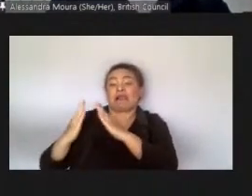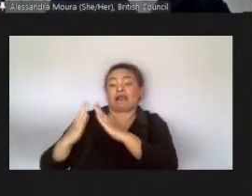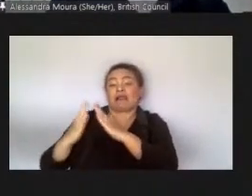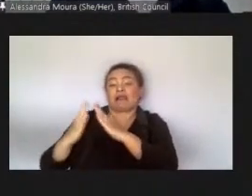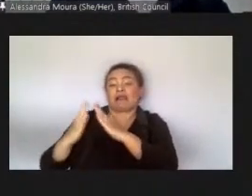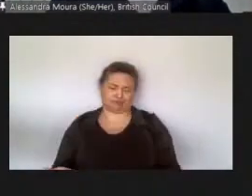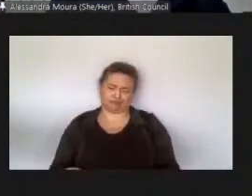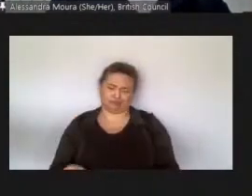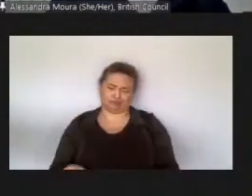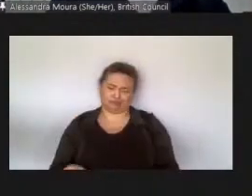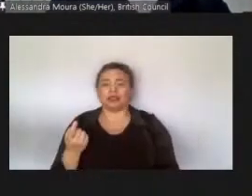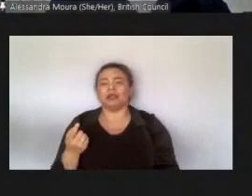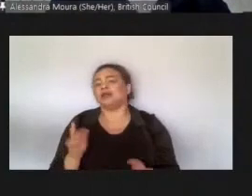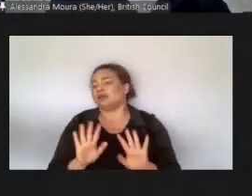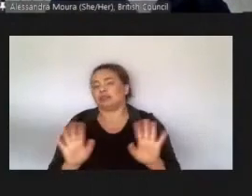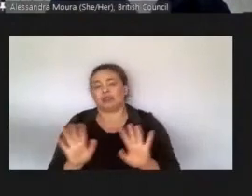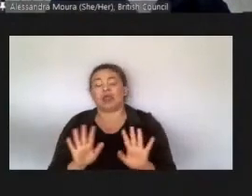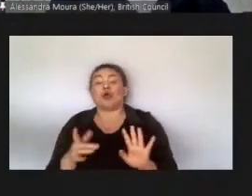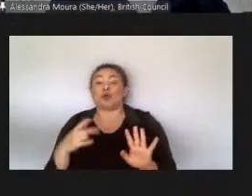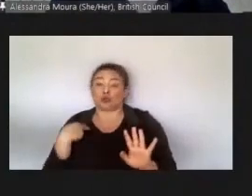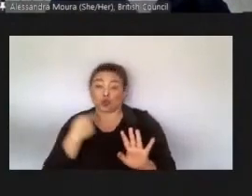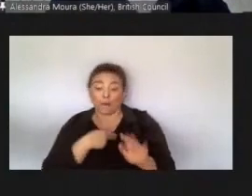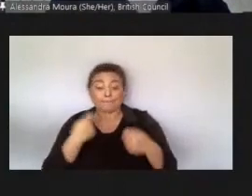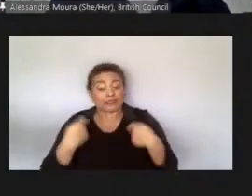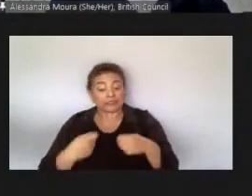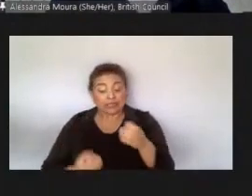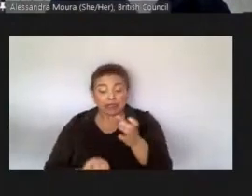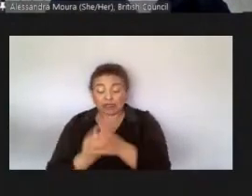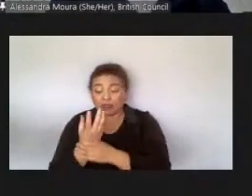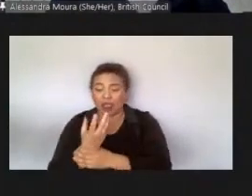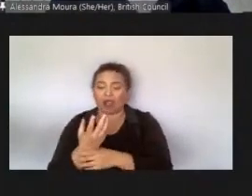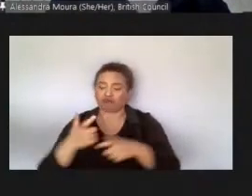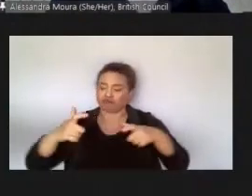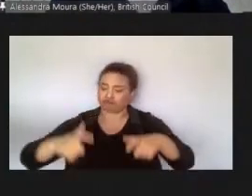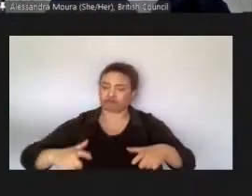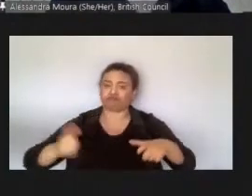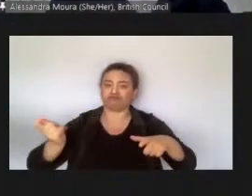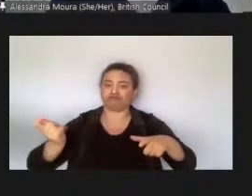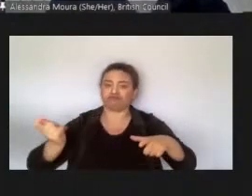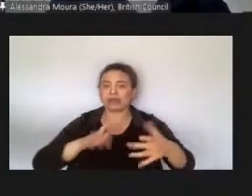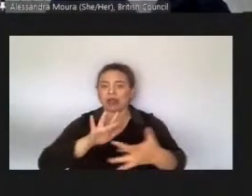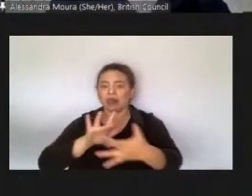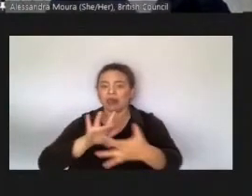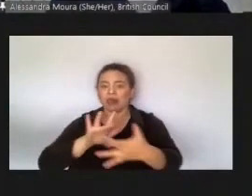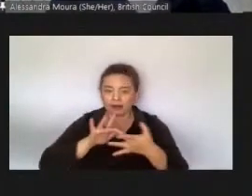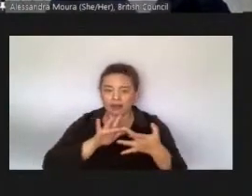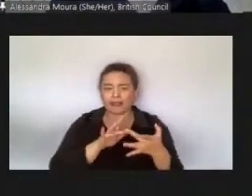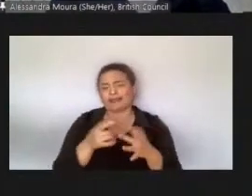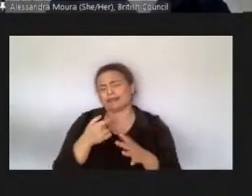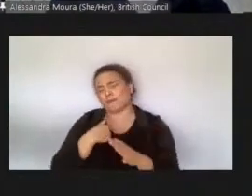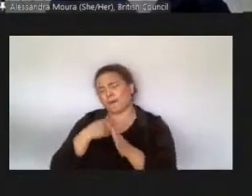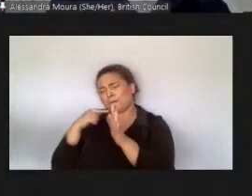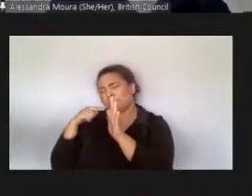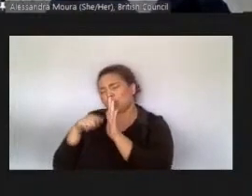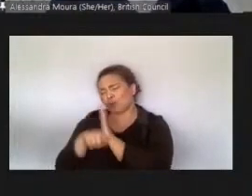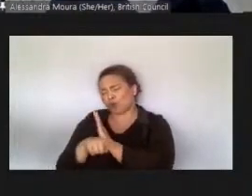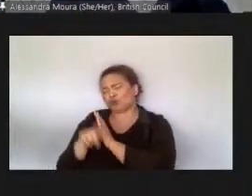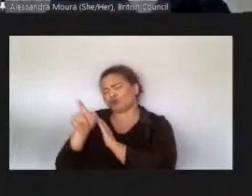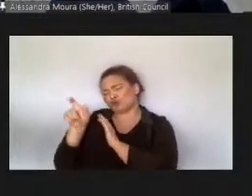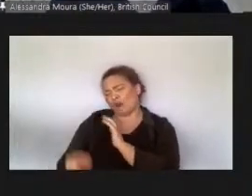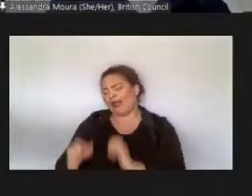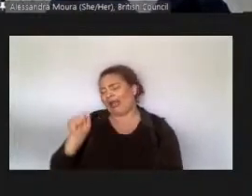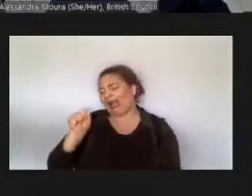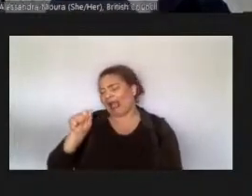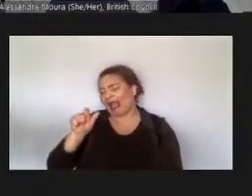here. Now, the first question for you, Alessandra, is what idea did Jenny focus on in the in-service